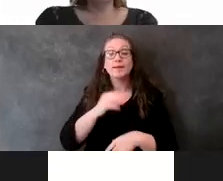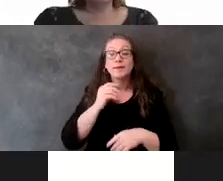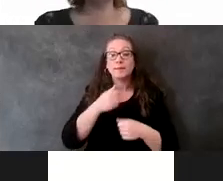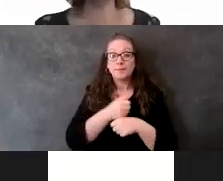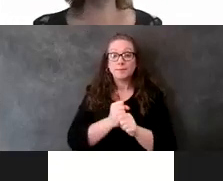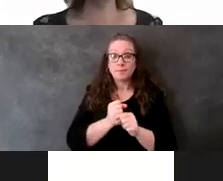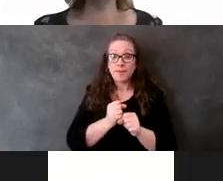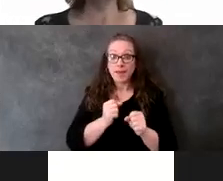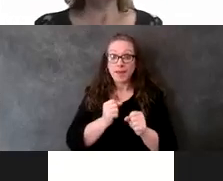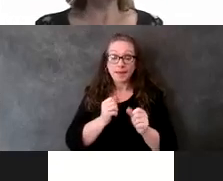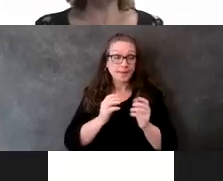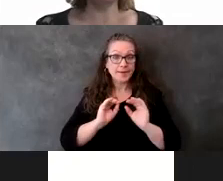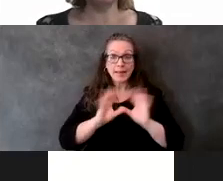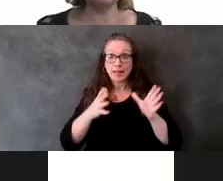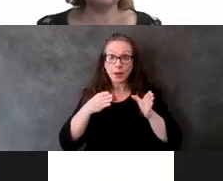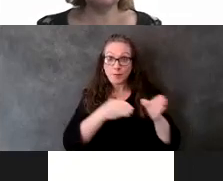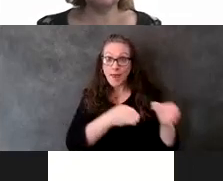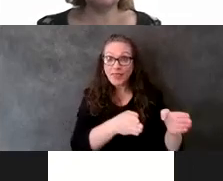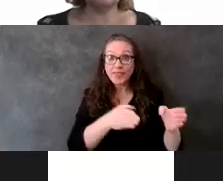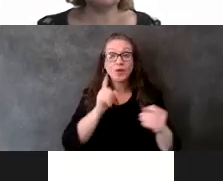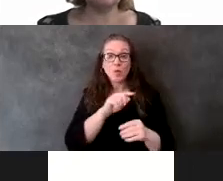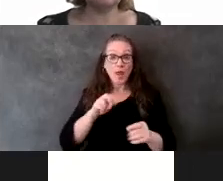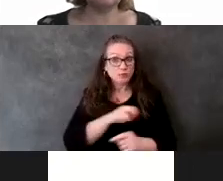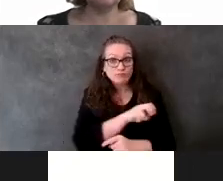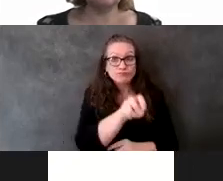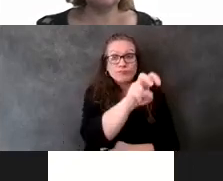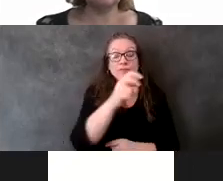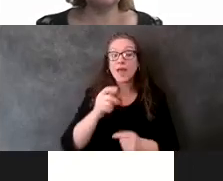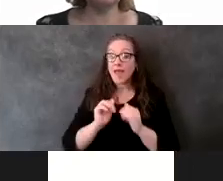orange cones and laying them out in the proper